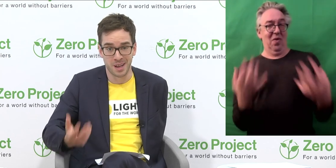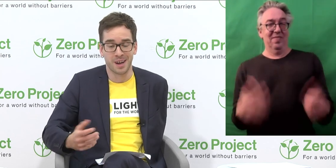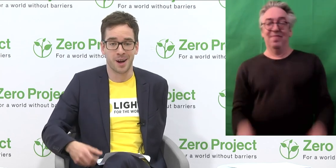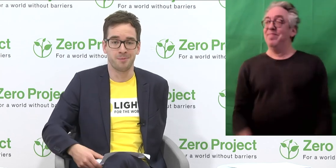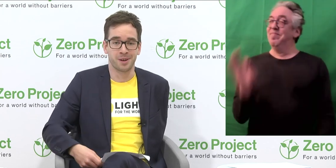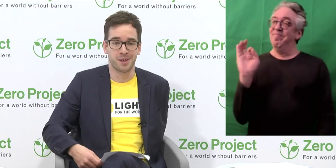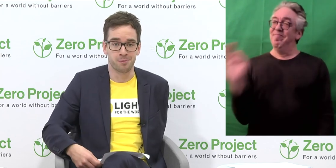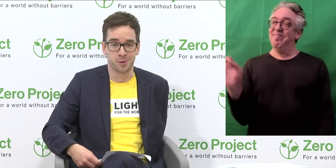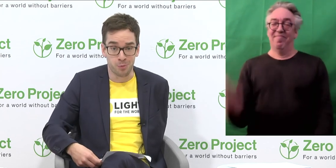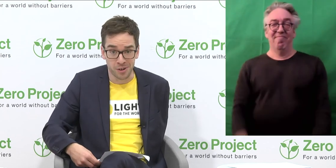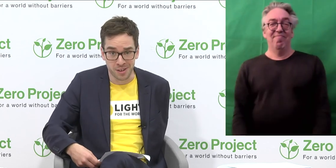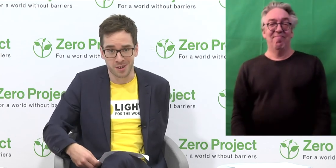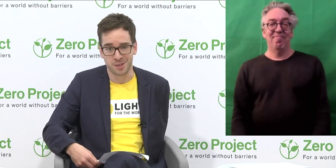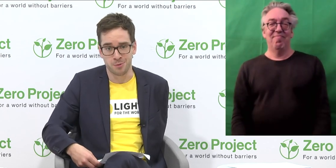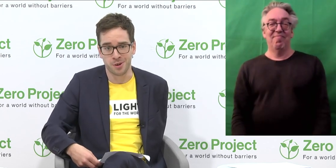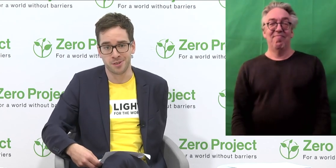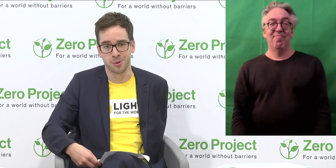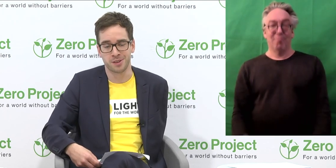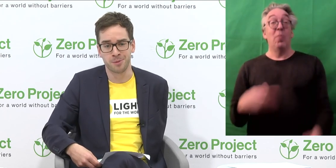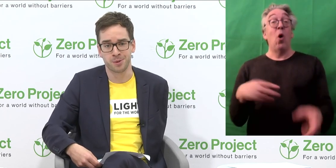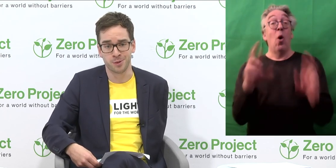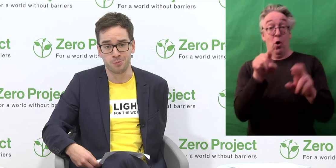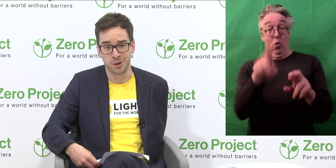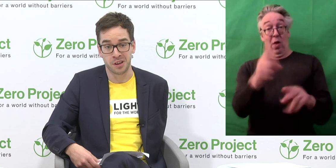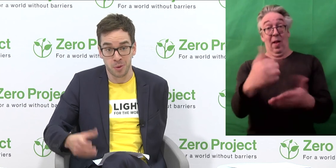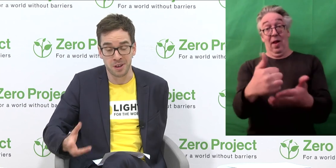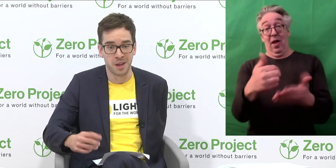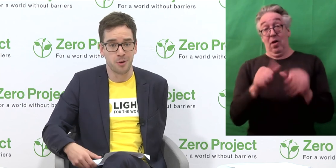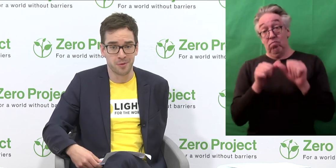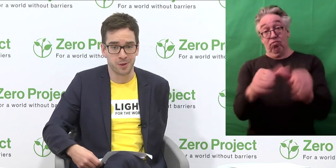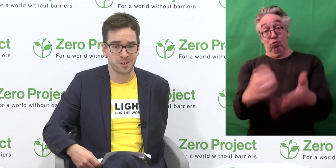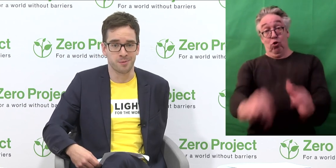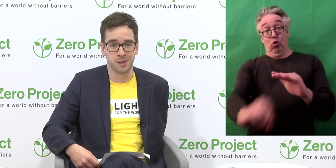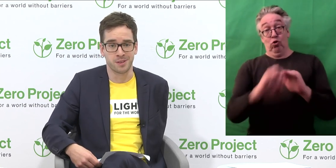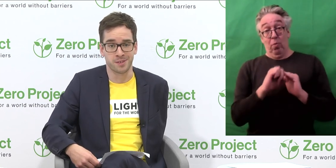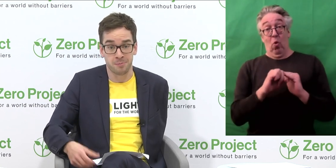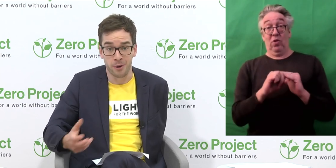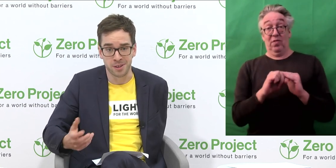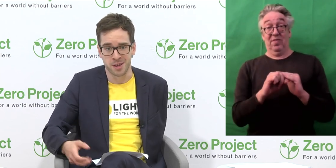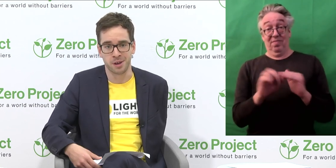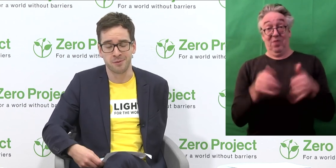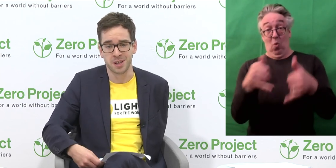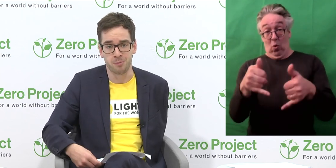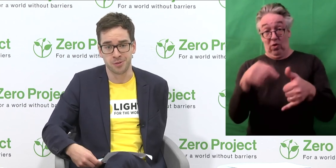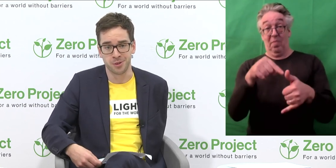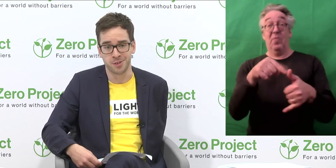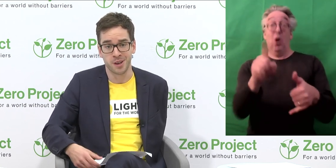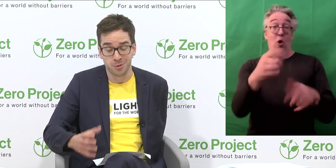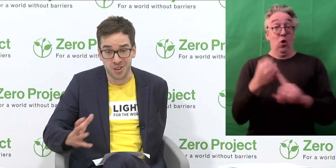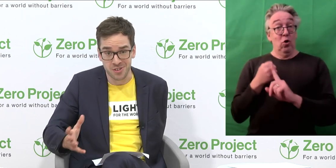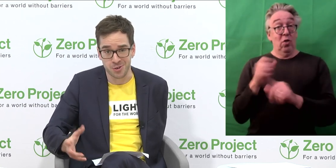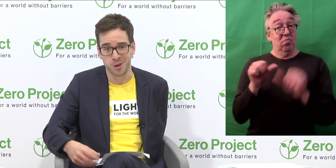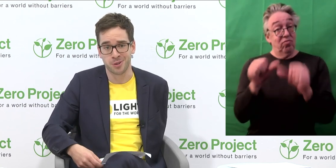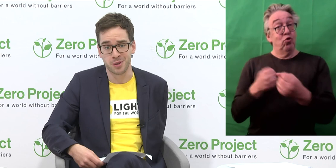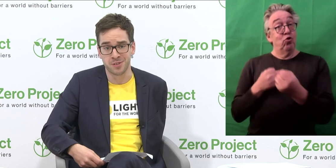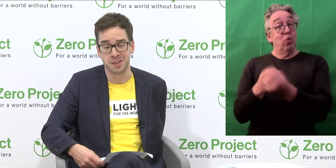will keep supporting the award. You will keep supporting women with disabilities, empowering them, giving them opportunities to